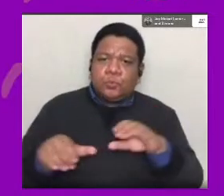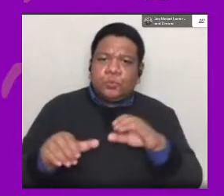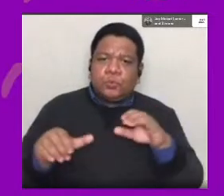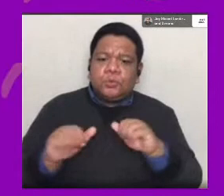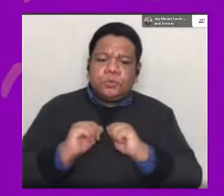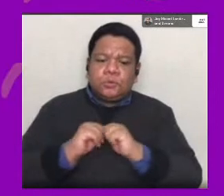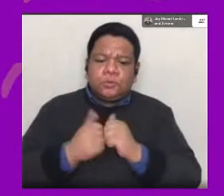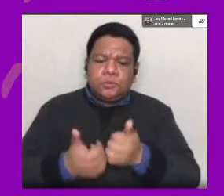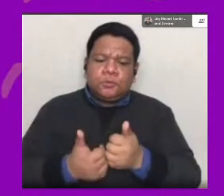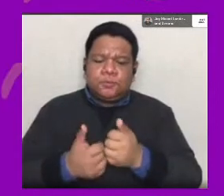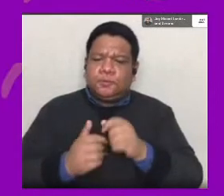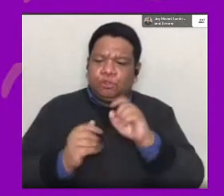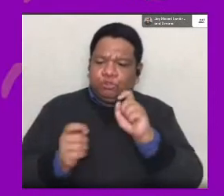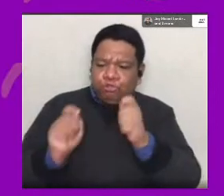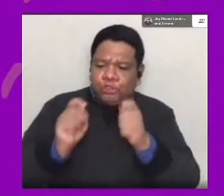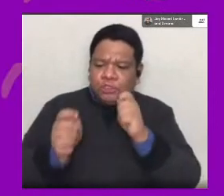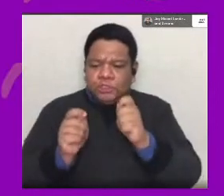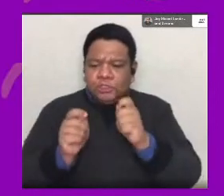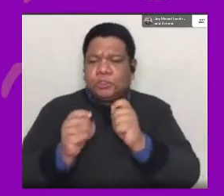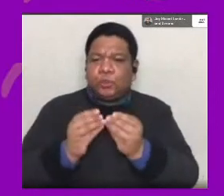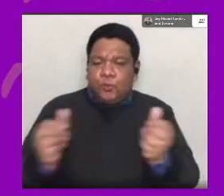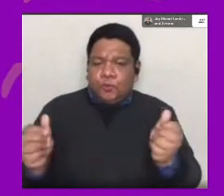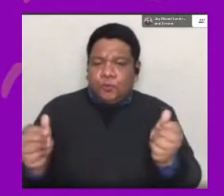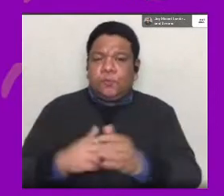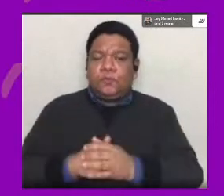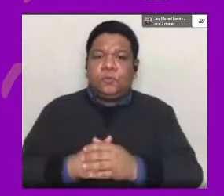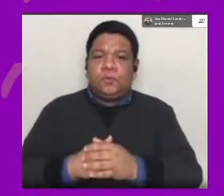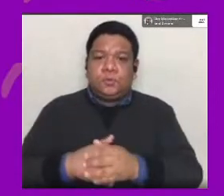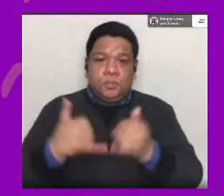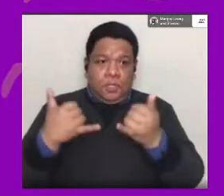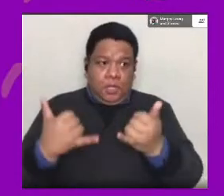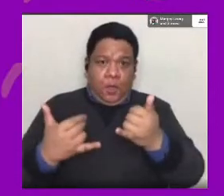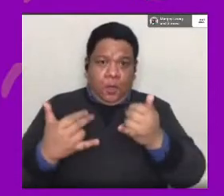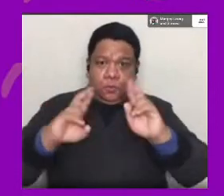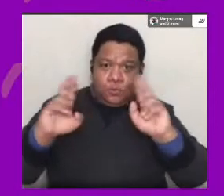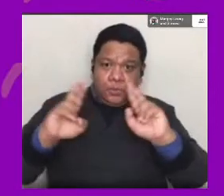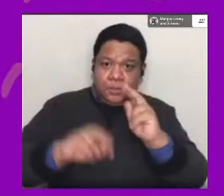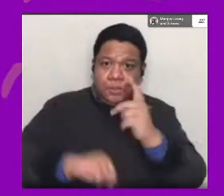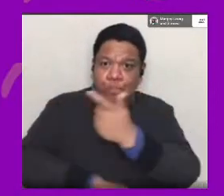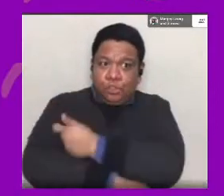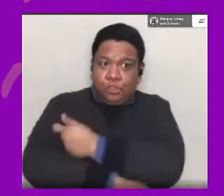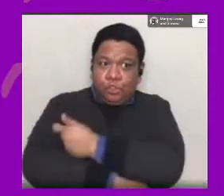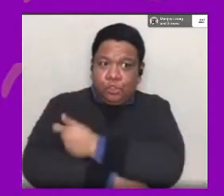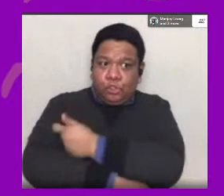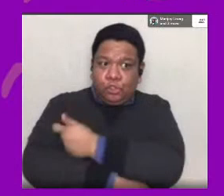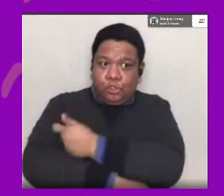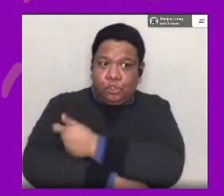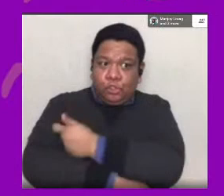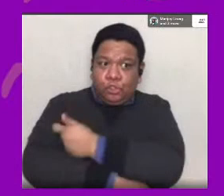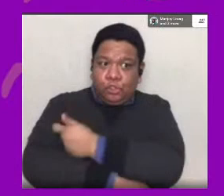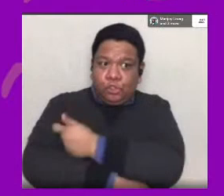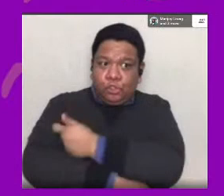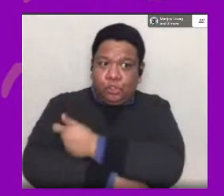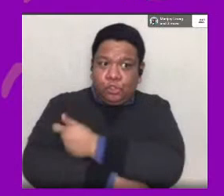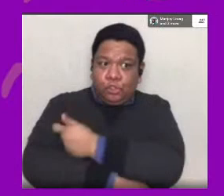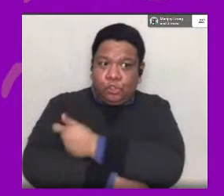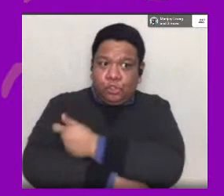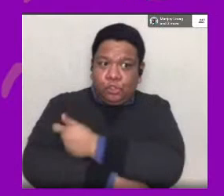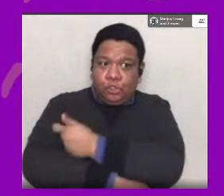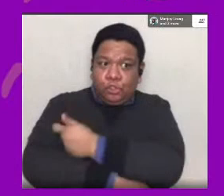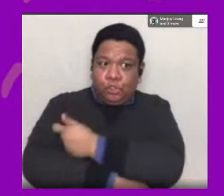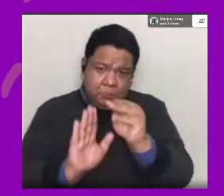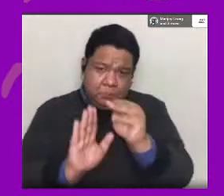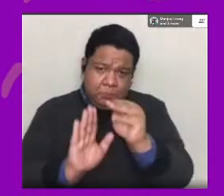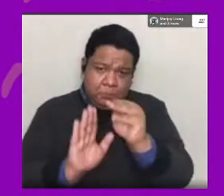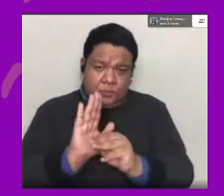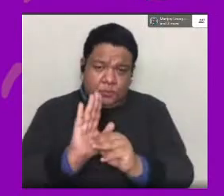and fix them. As we begin the vaccination of more than 17 million Filipinos,